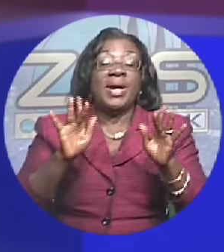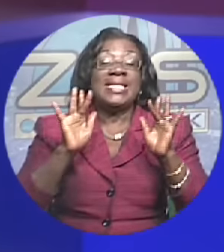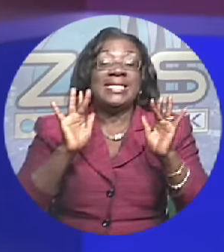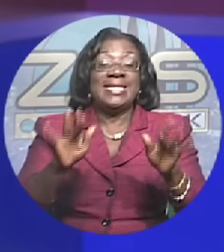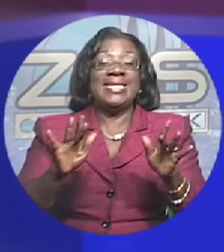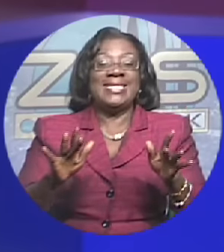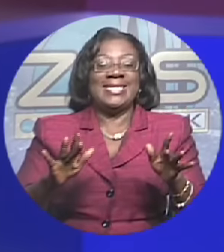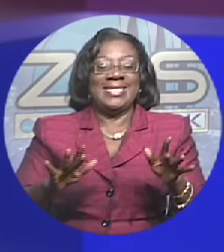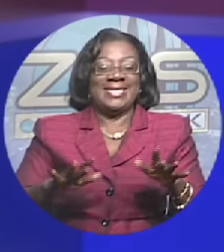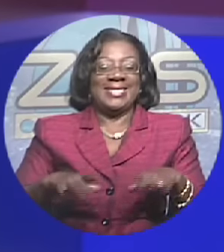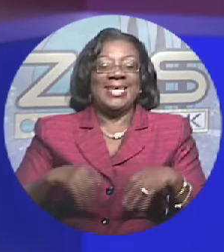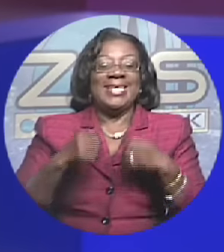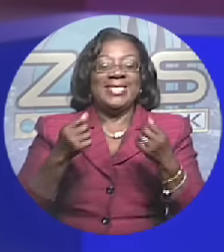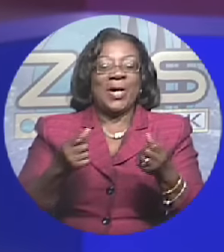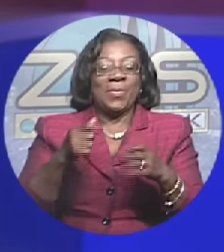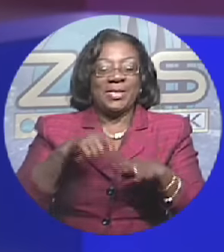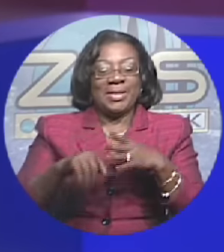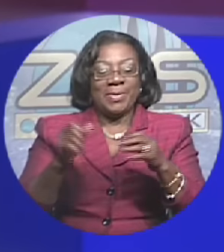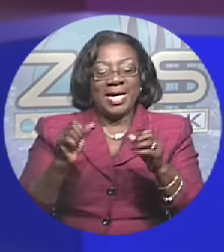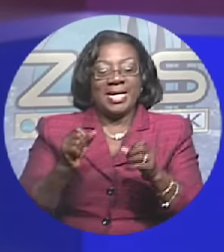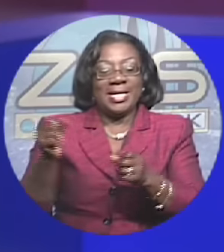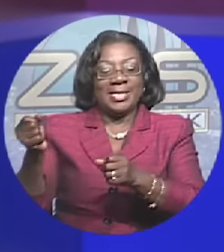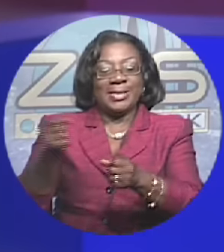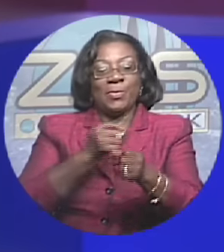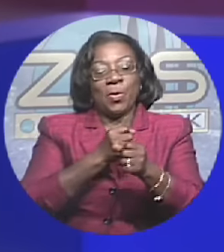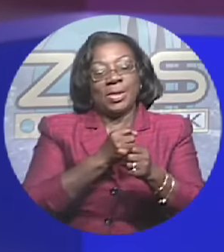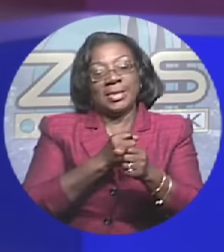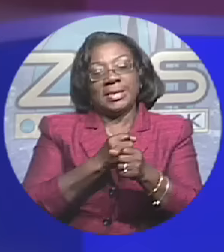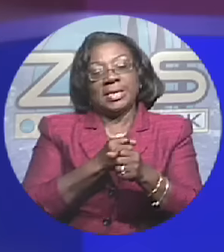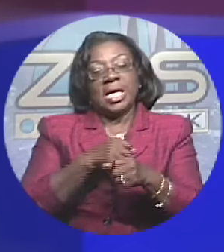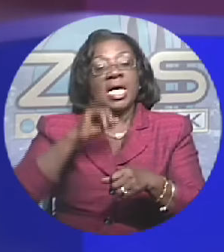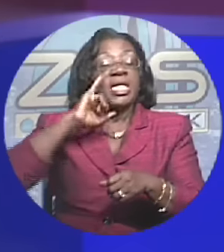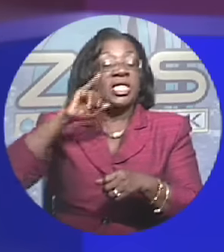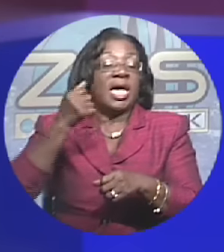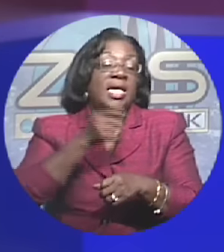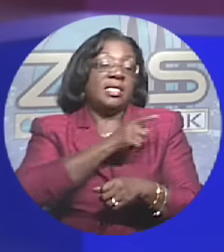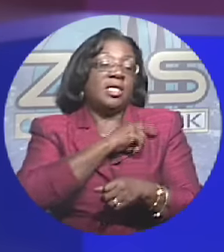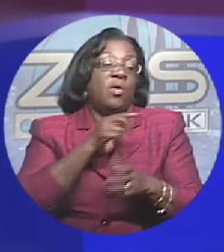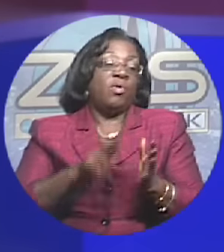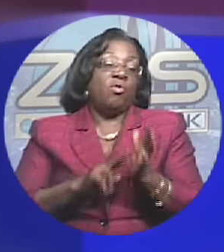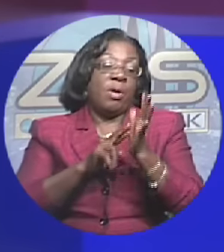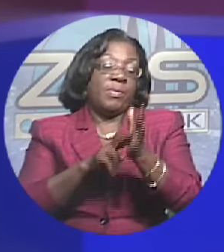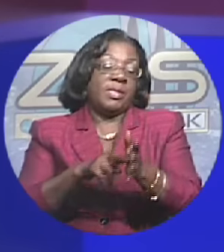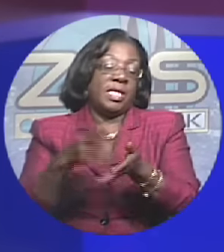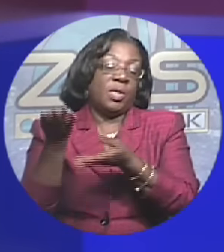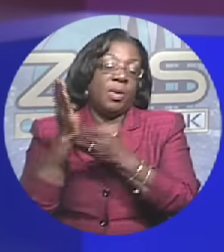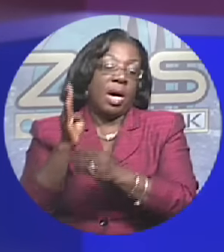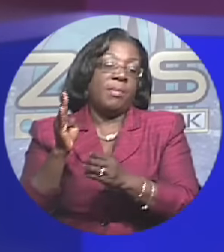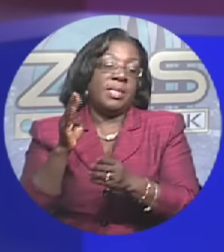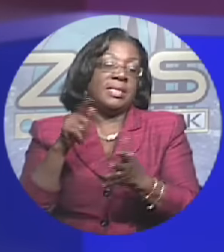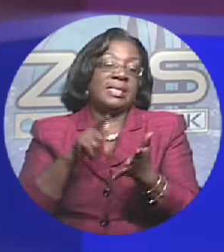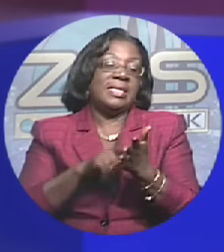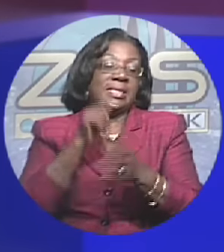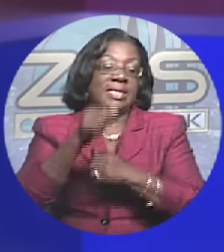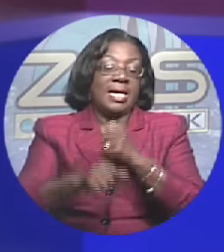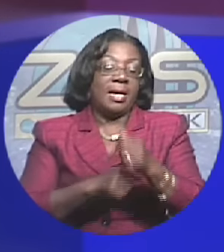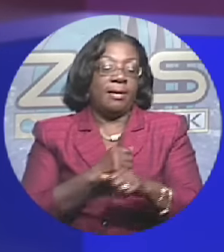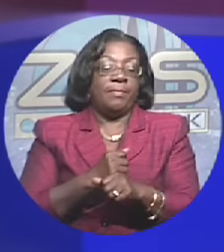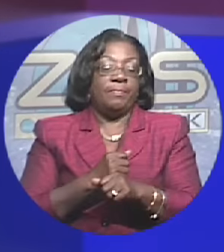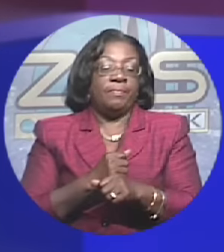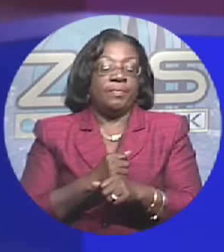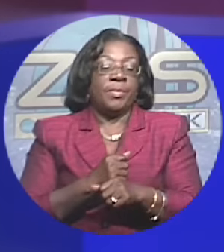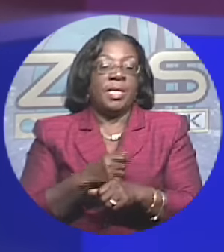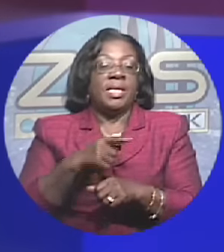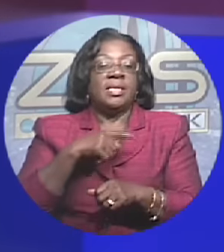where the best of the best roll down the lane. Janice Hoyt will represent the 242 at this year's competition, and Julian Gibson tells